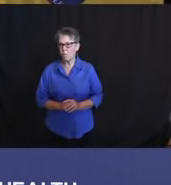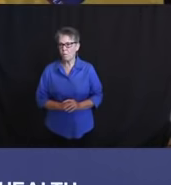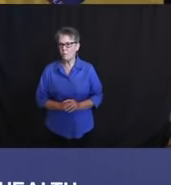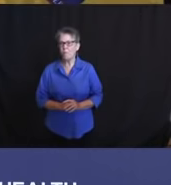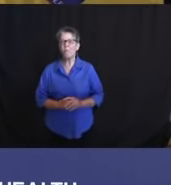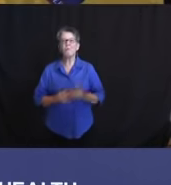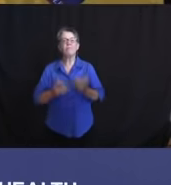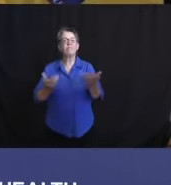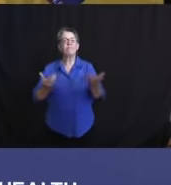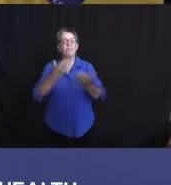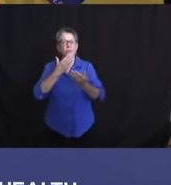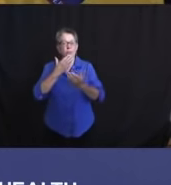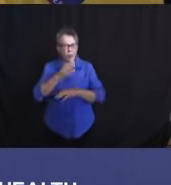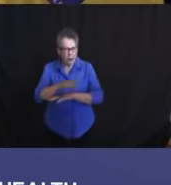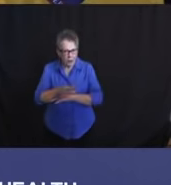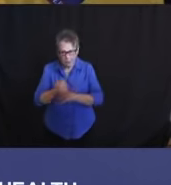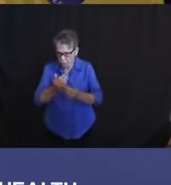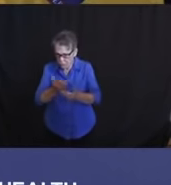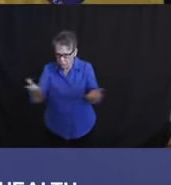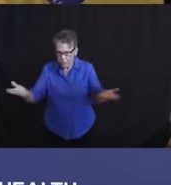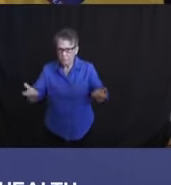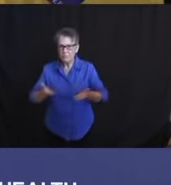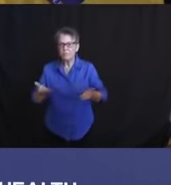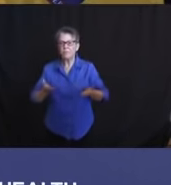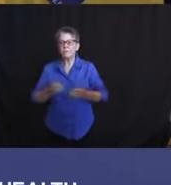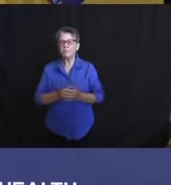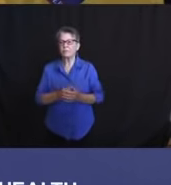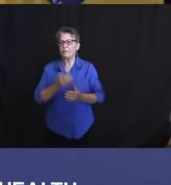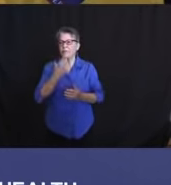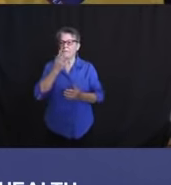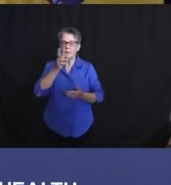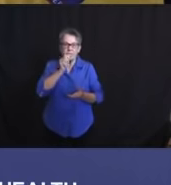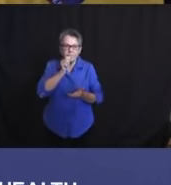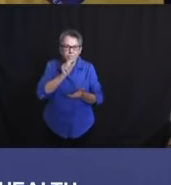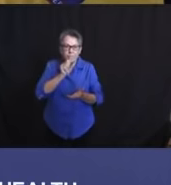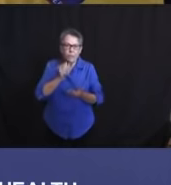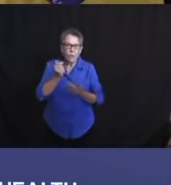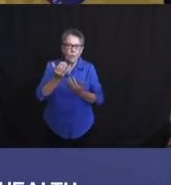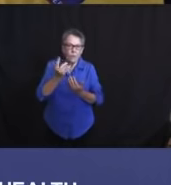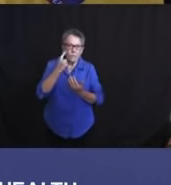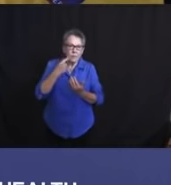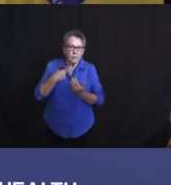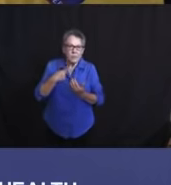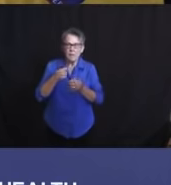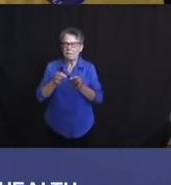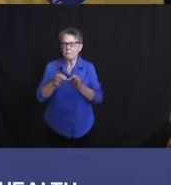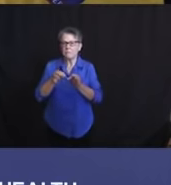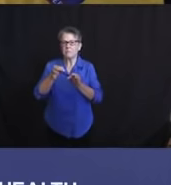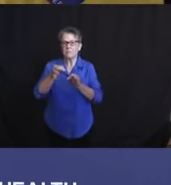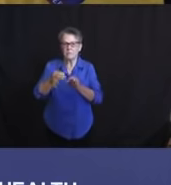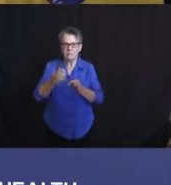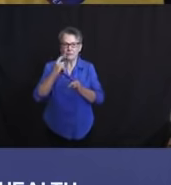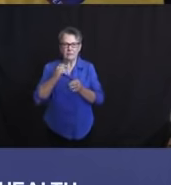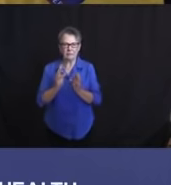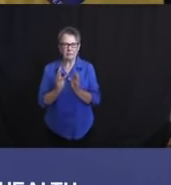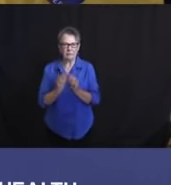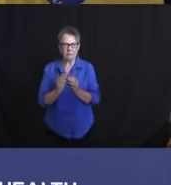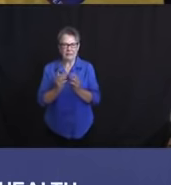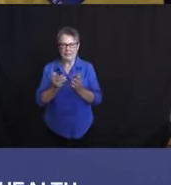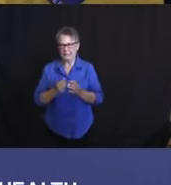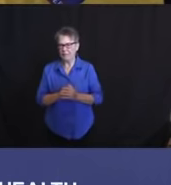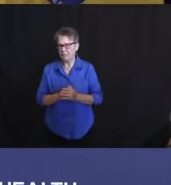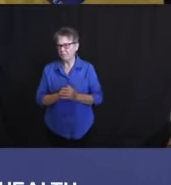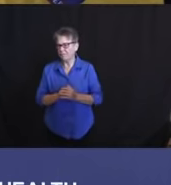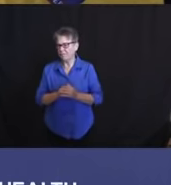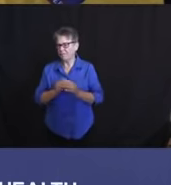Good afternoon, everyone. Thank you for bearing with us on a different time and running a couple of minutes behind today. I'm joined by the woman who